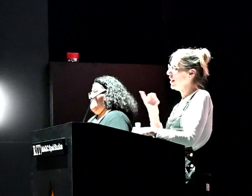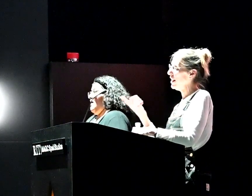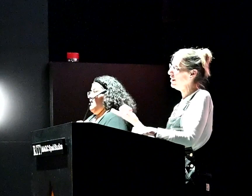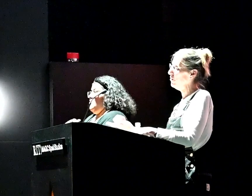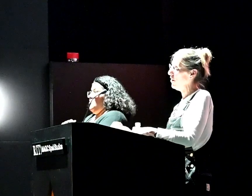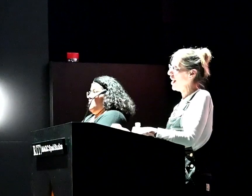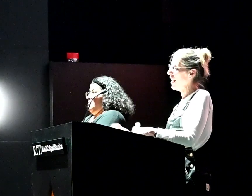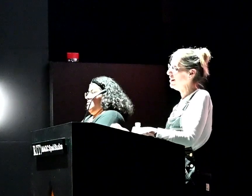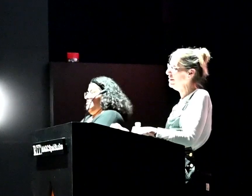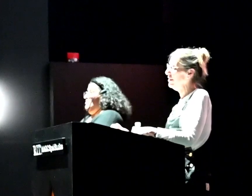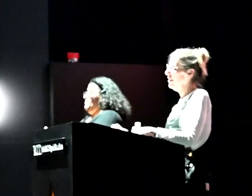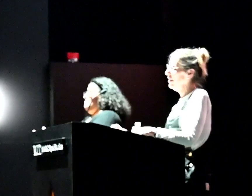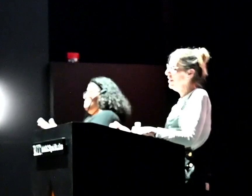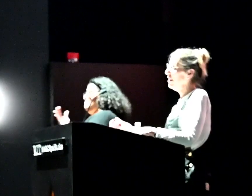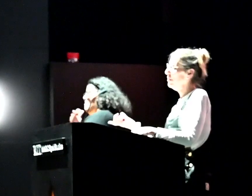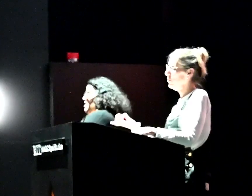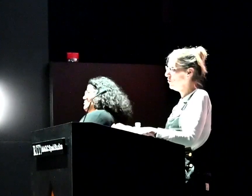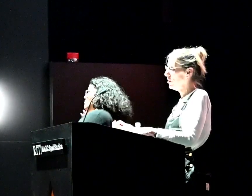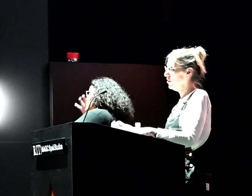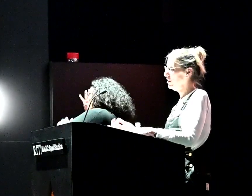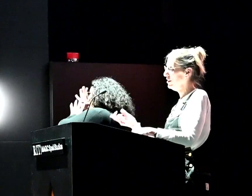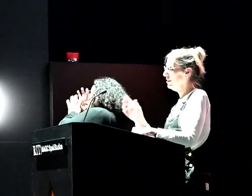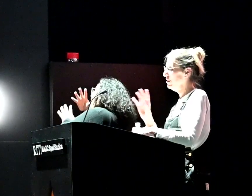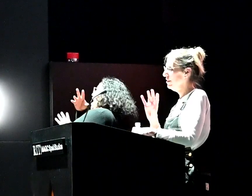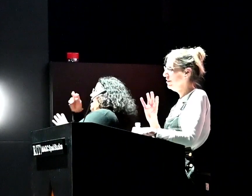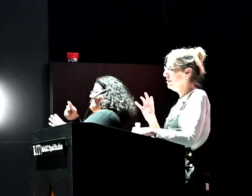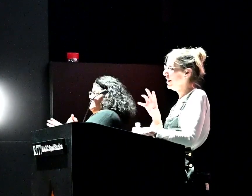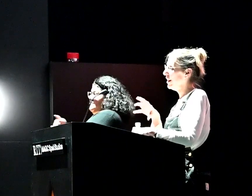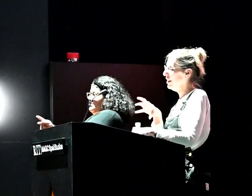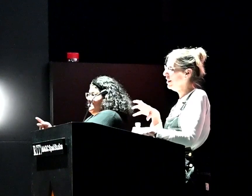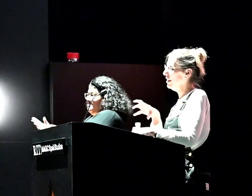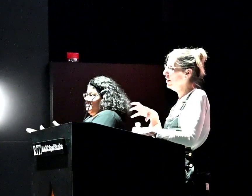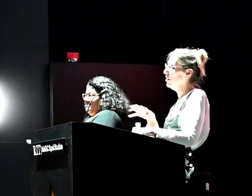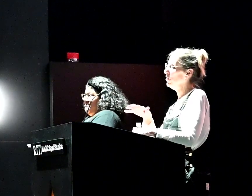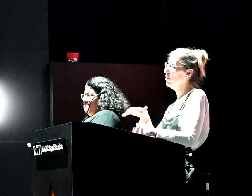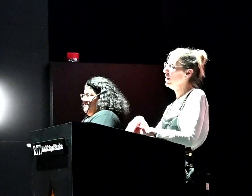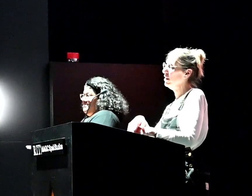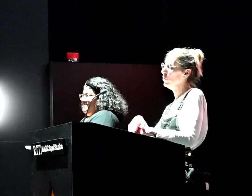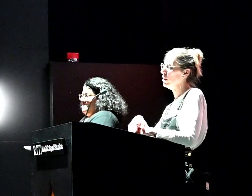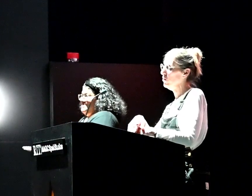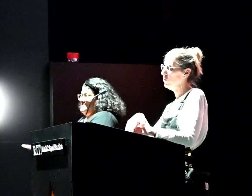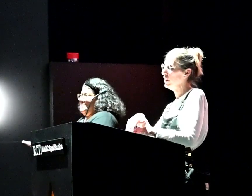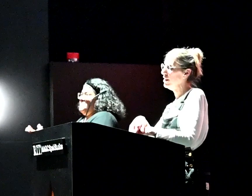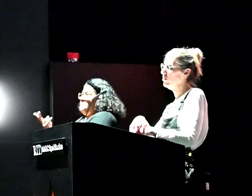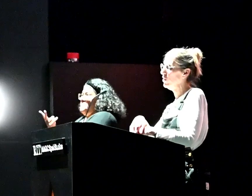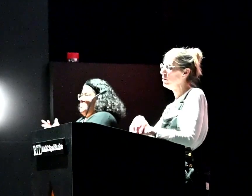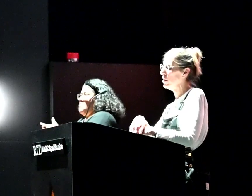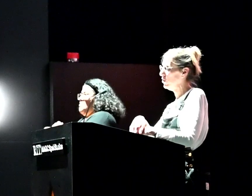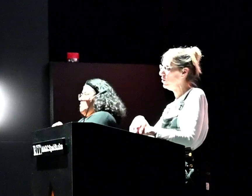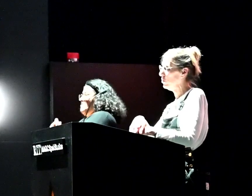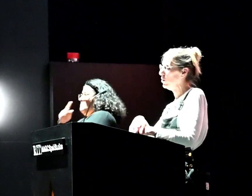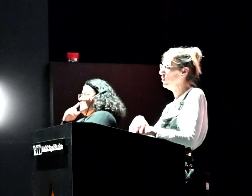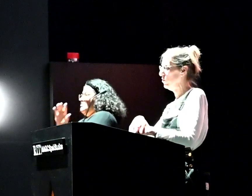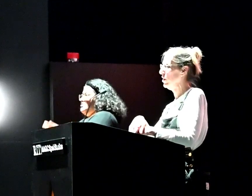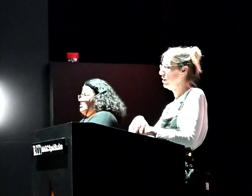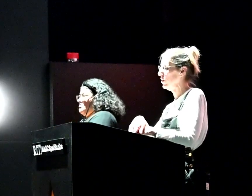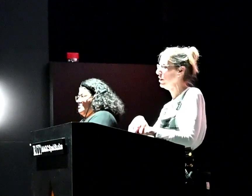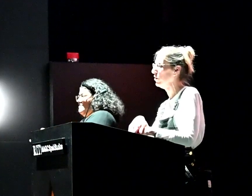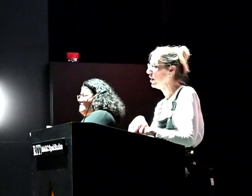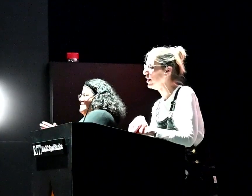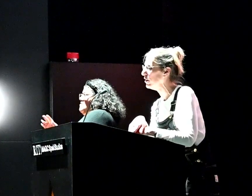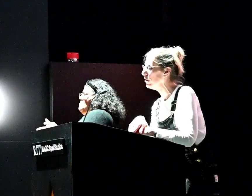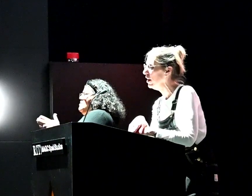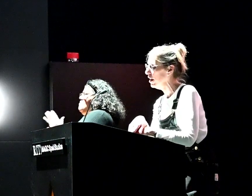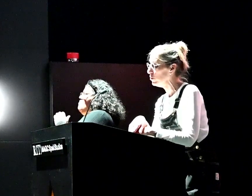been creative and professional. Like, the working for the kids field, much of the work was very,